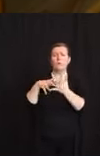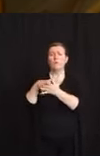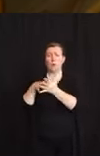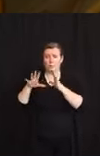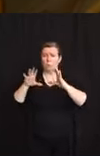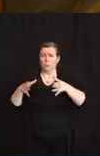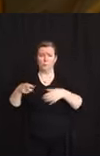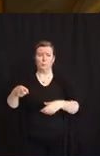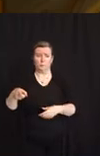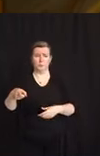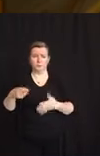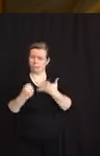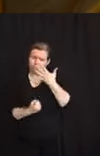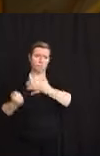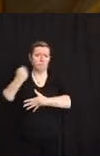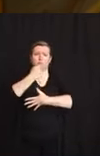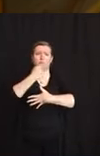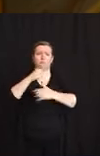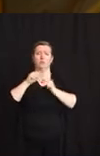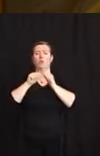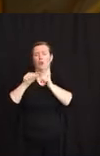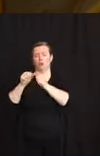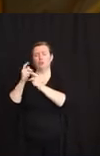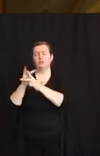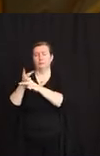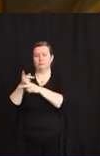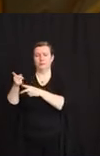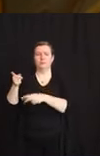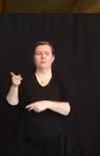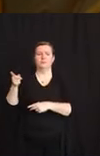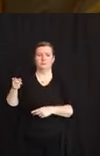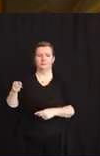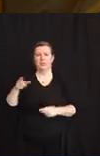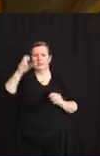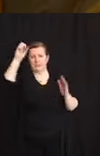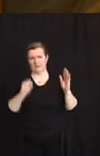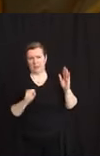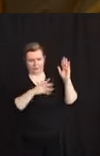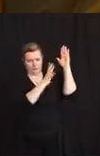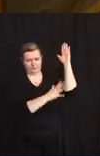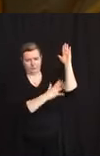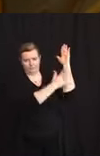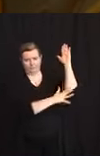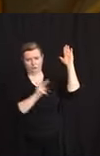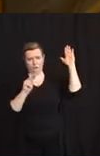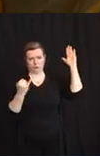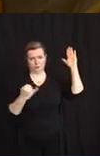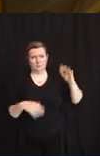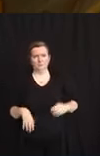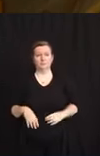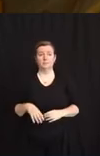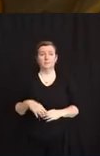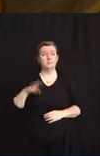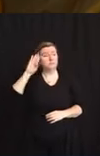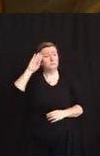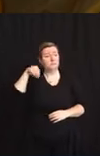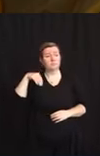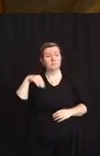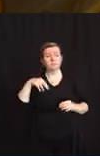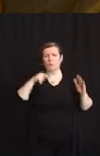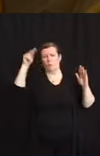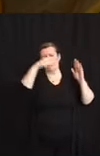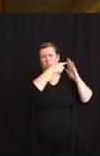targeted, primarily in the South. We know that there's widespread infections in the North. We also